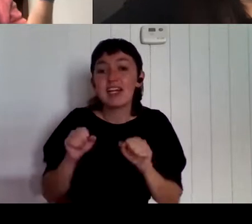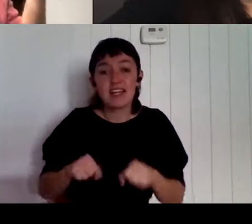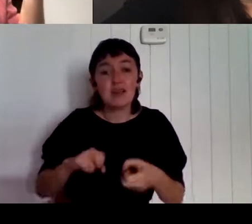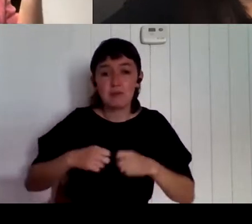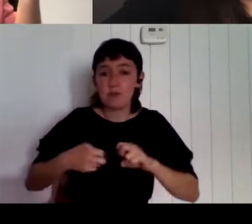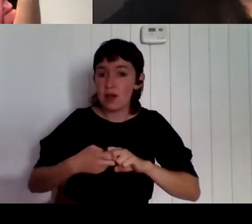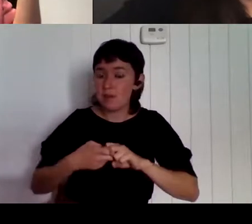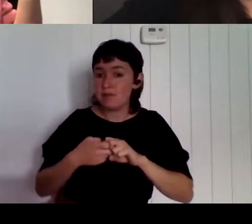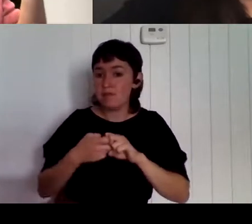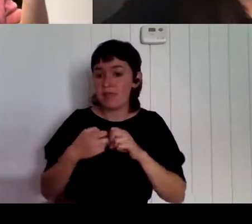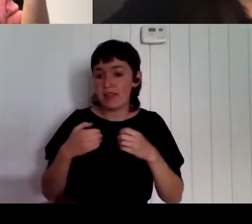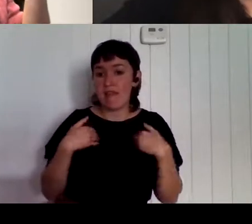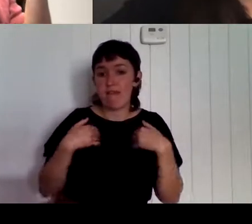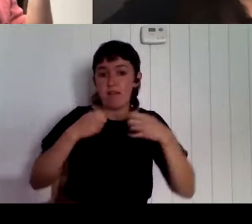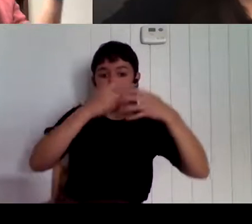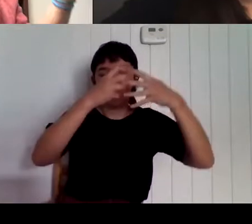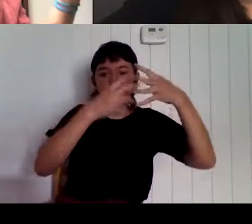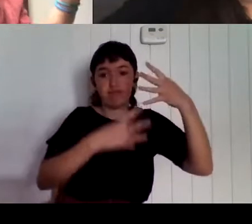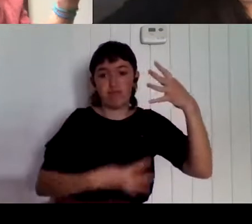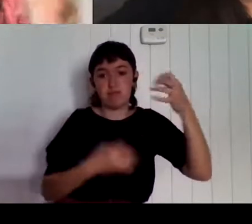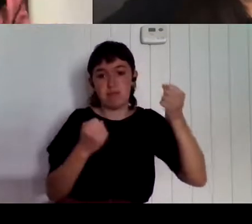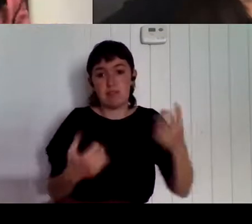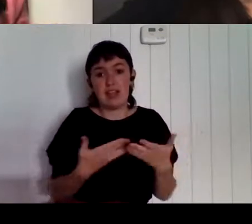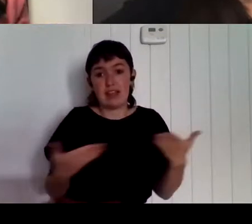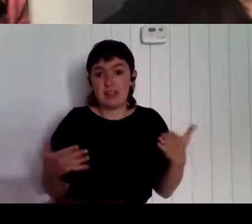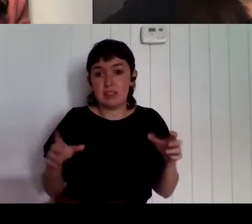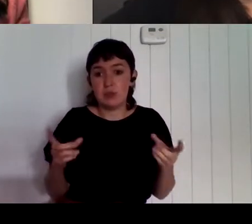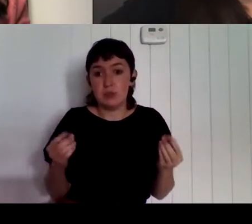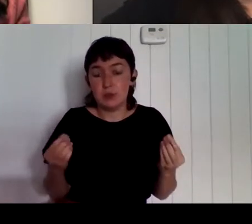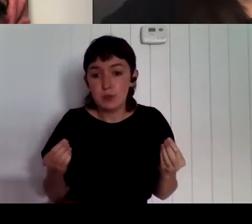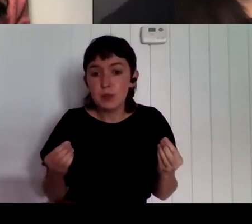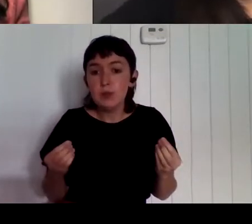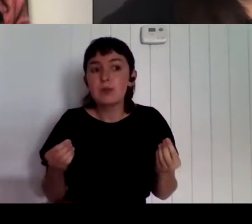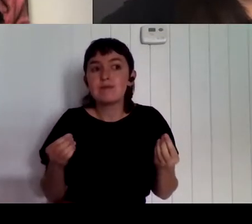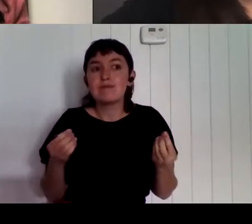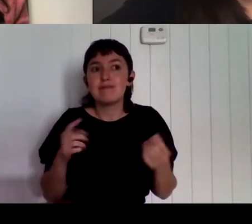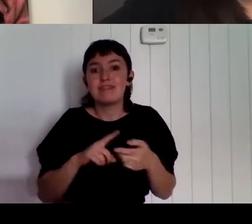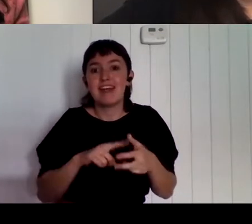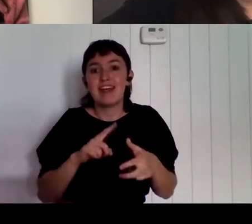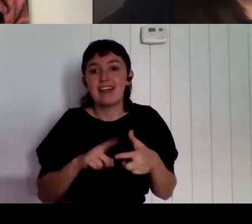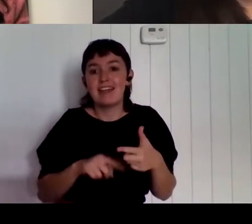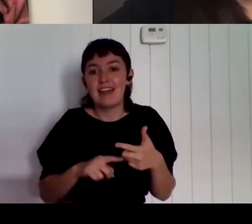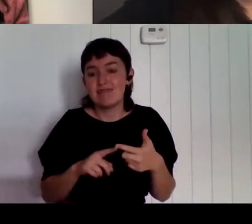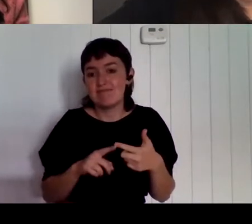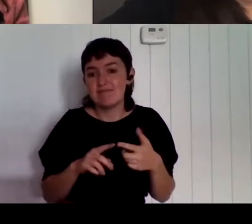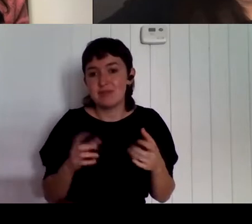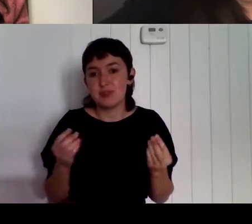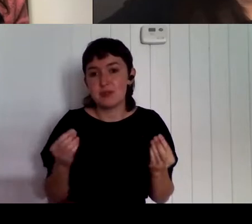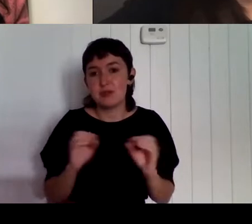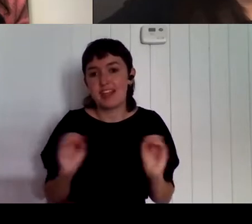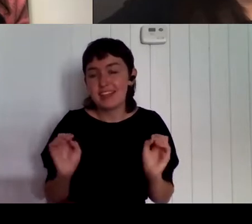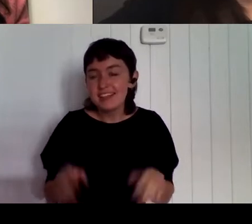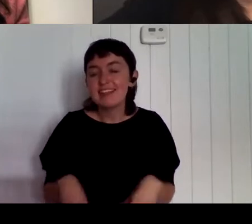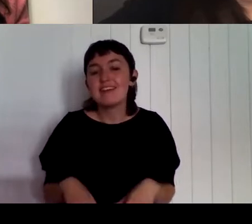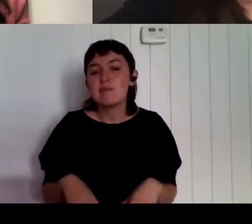to try and do because then you lose focus and get nothing done. Um, but overall it's a